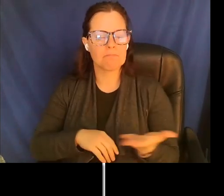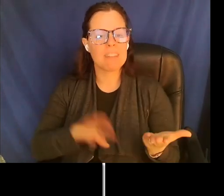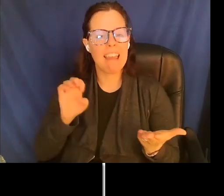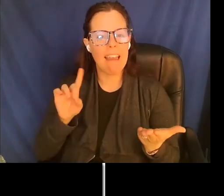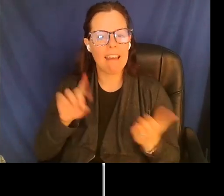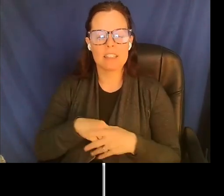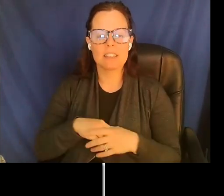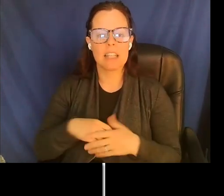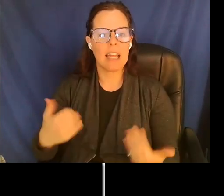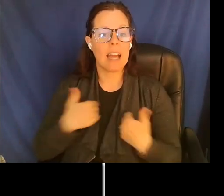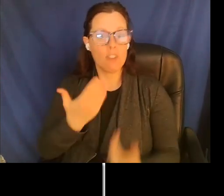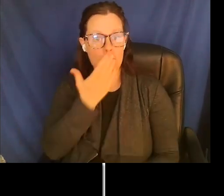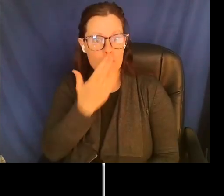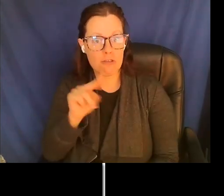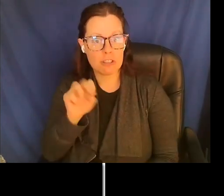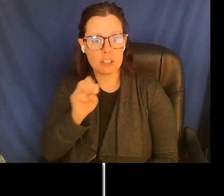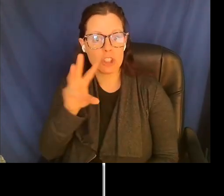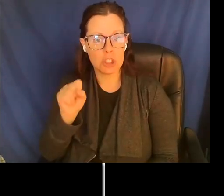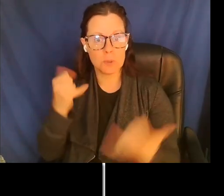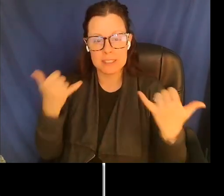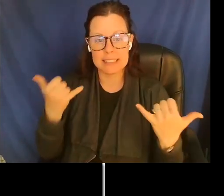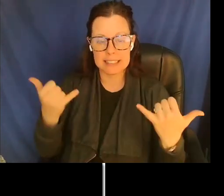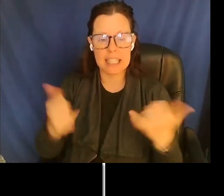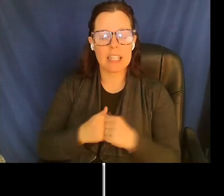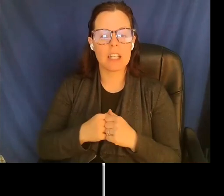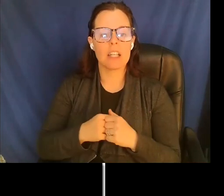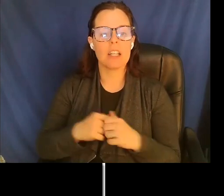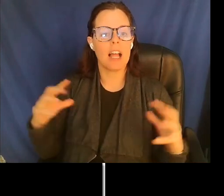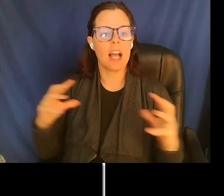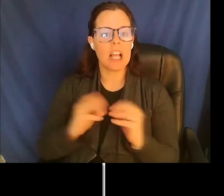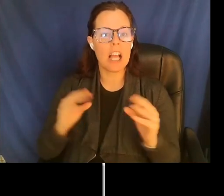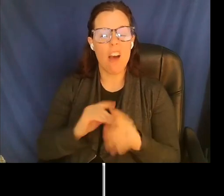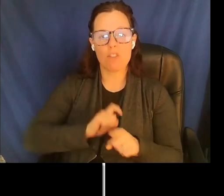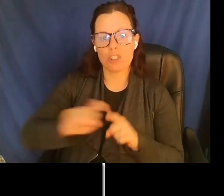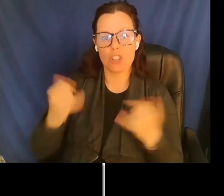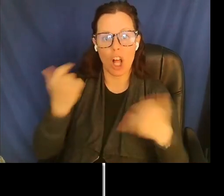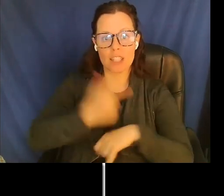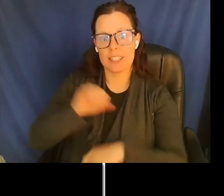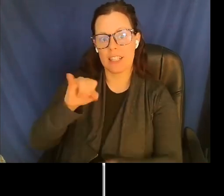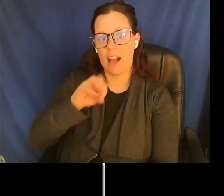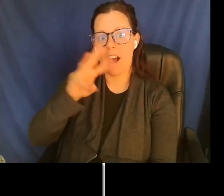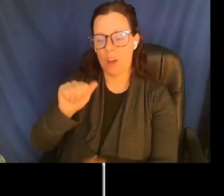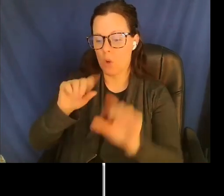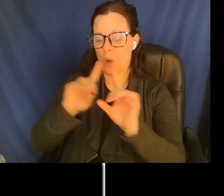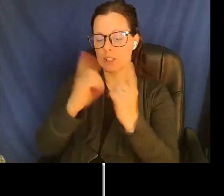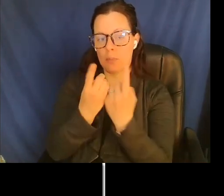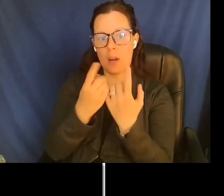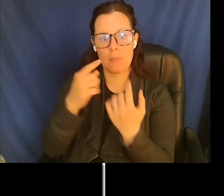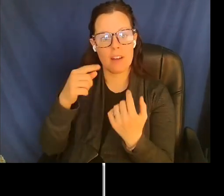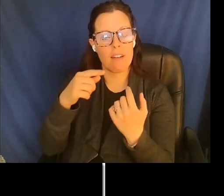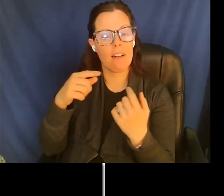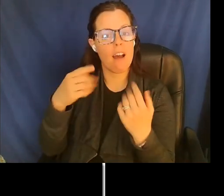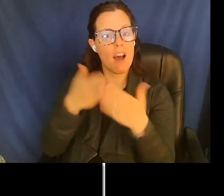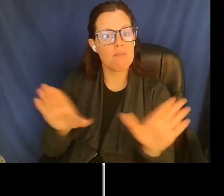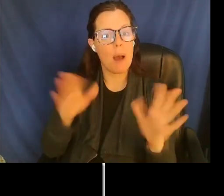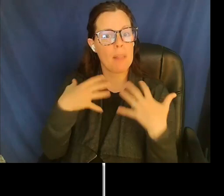Well, we have some good news today. There's a conference call today with the Iowa Department of Public Health in which it was shared that